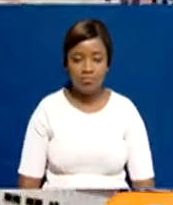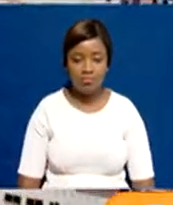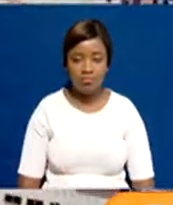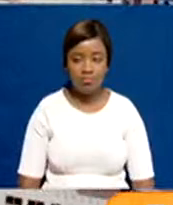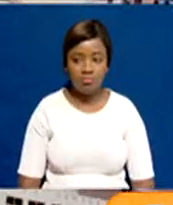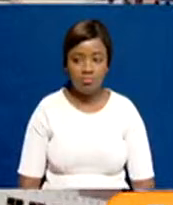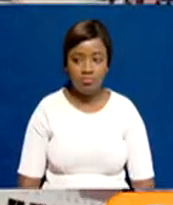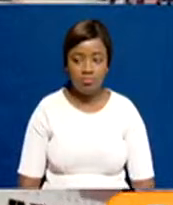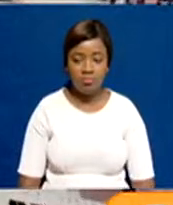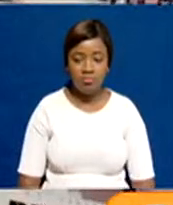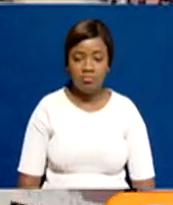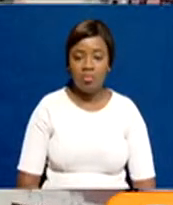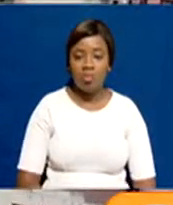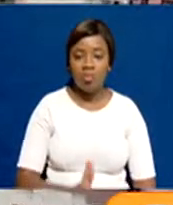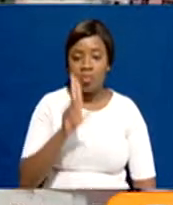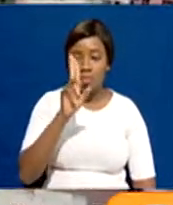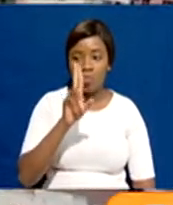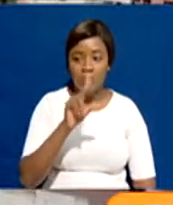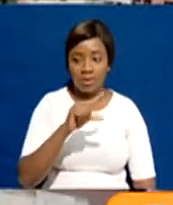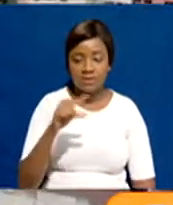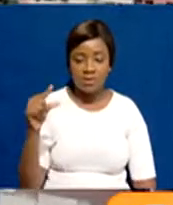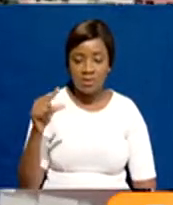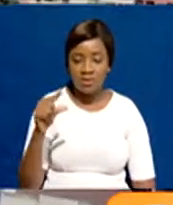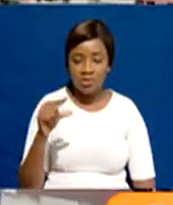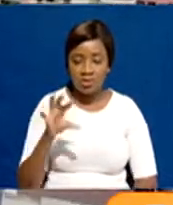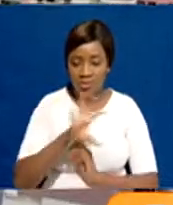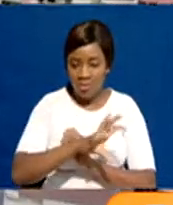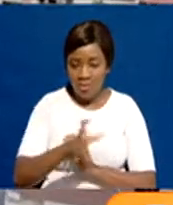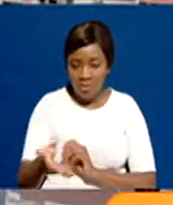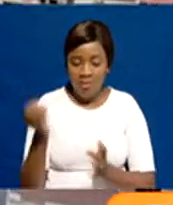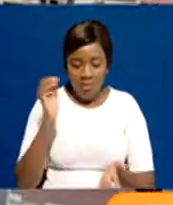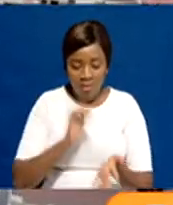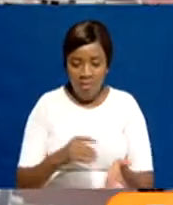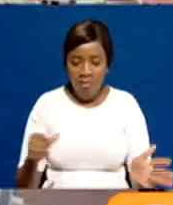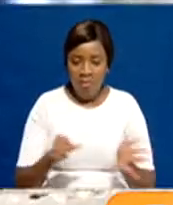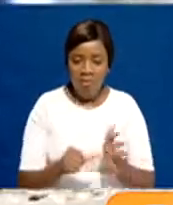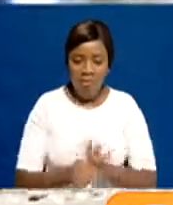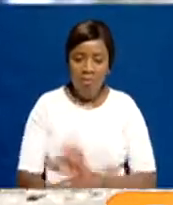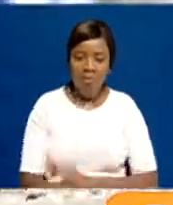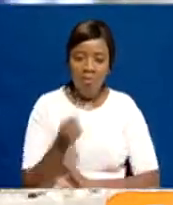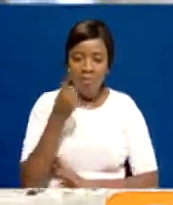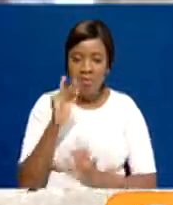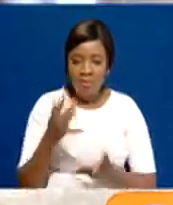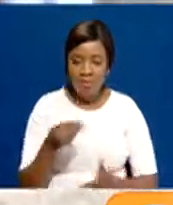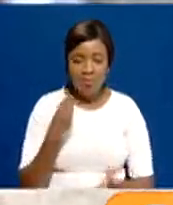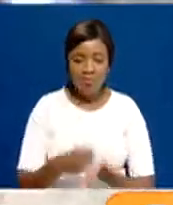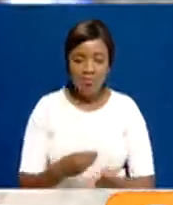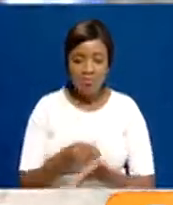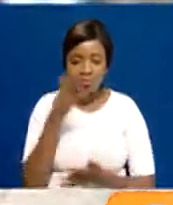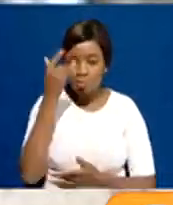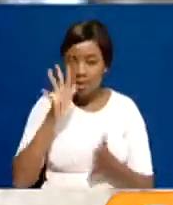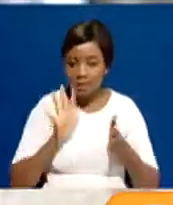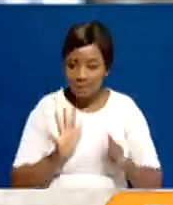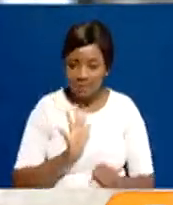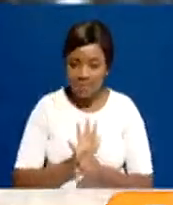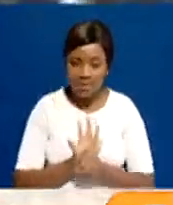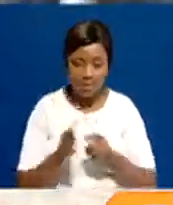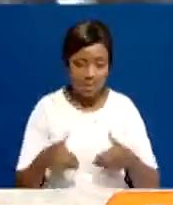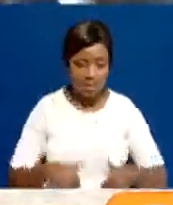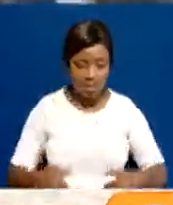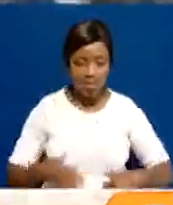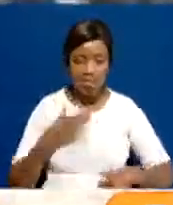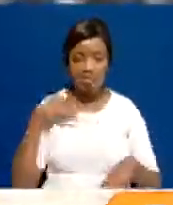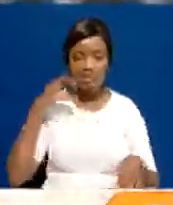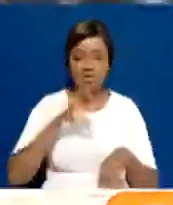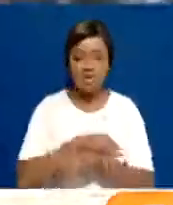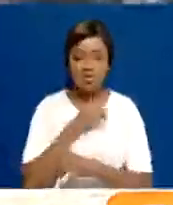It is Uasin Gishu County on the spot again over yet another saga. A number of job seekers have allegedly been swindled after